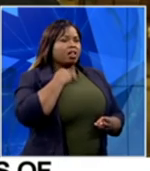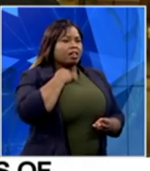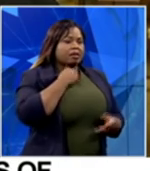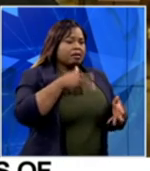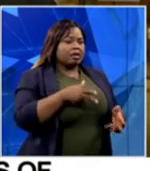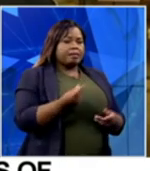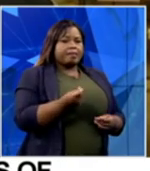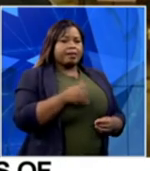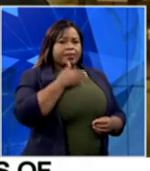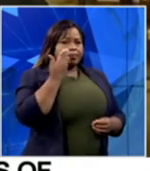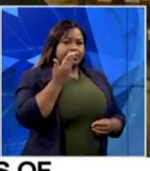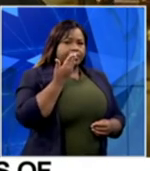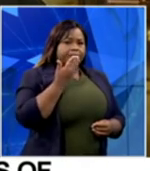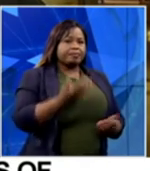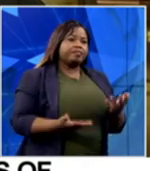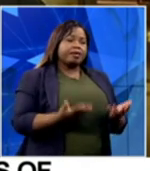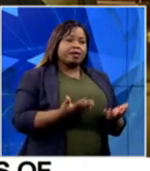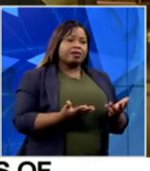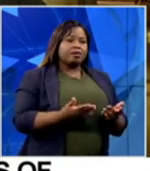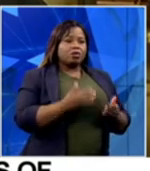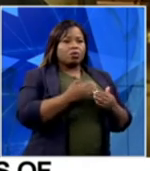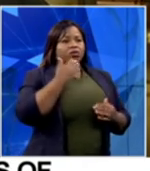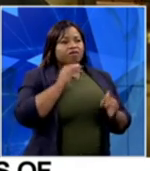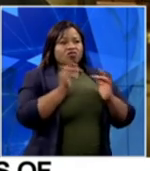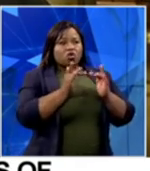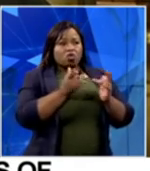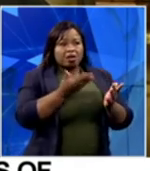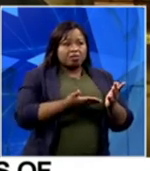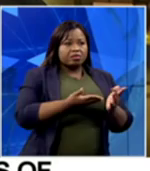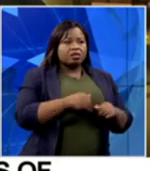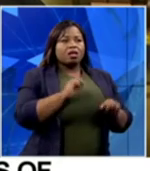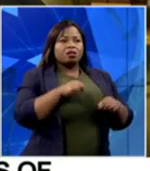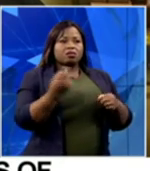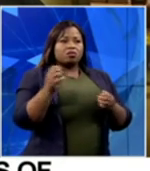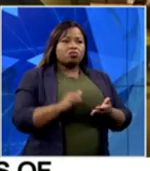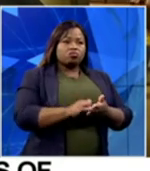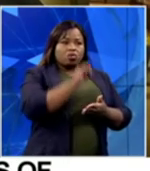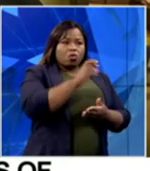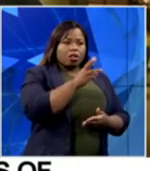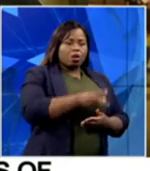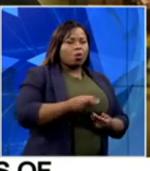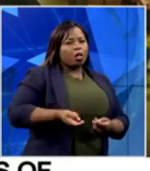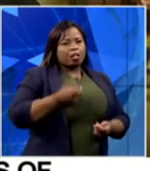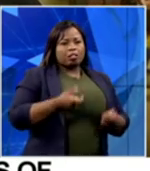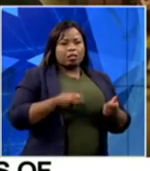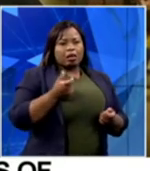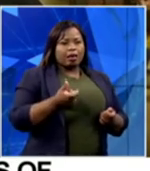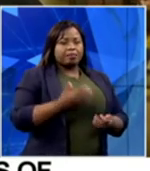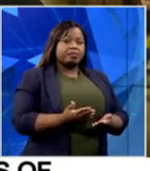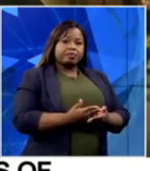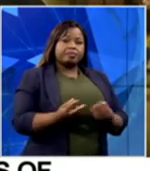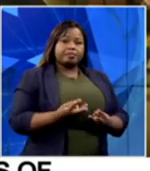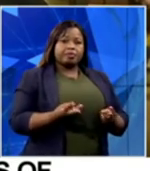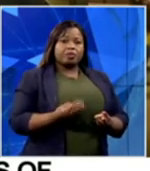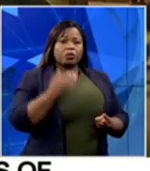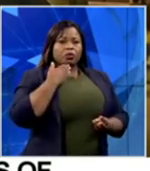whoever who has come to you guys have been able to get onto a flight, or are there a few cases, or maybe some people who